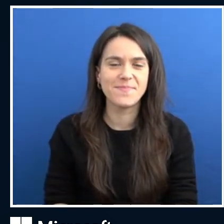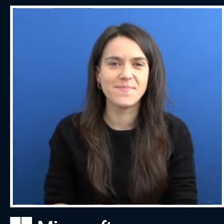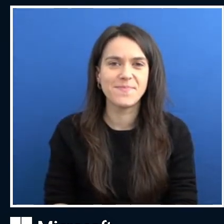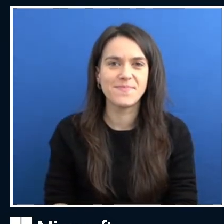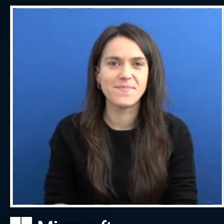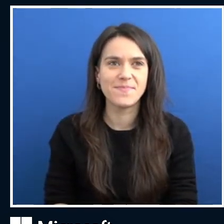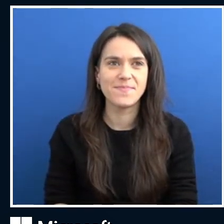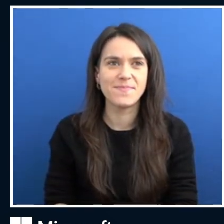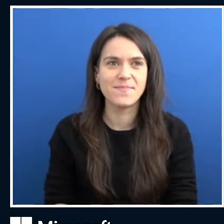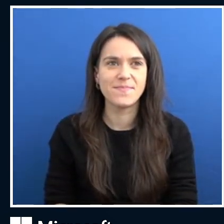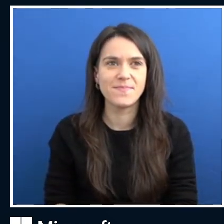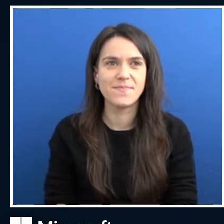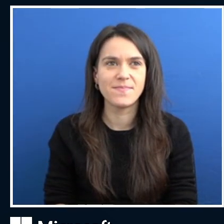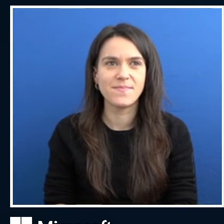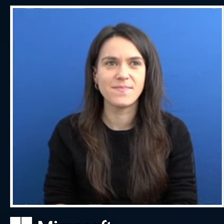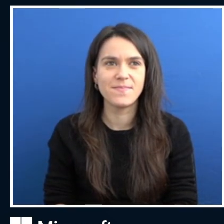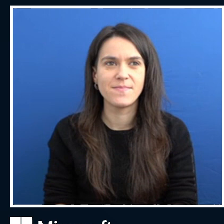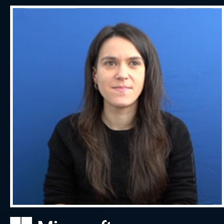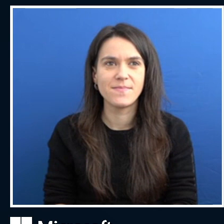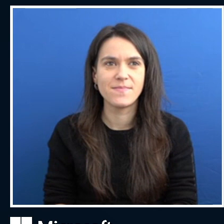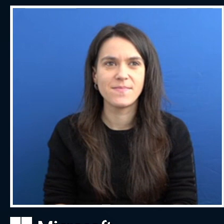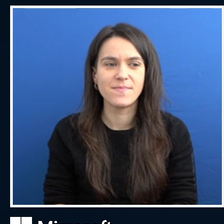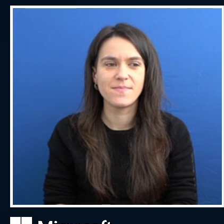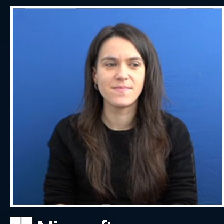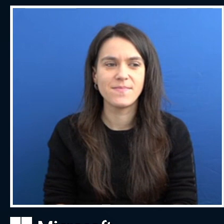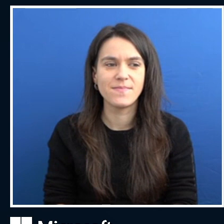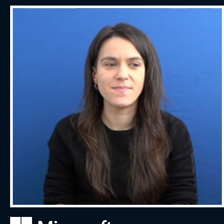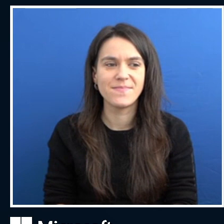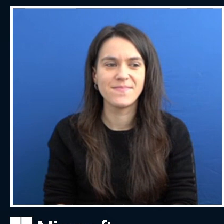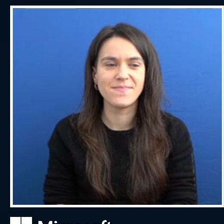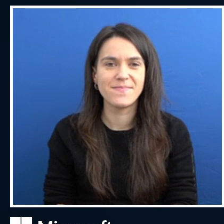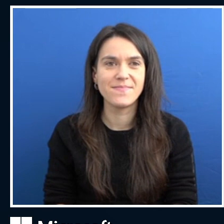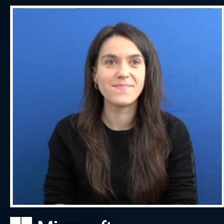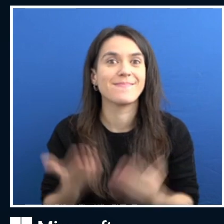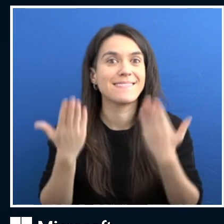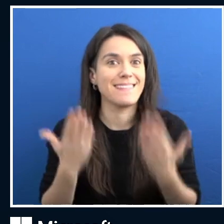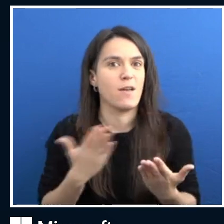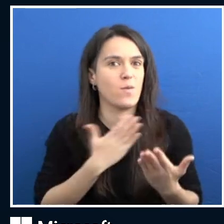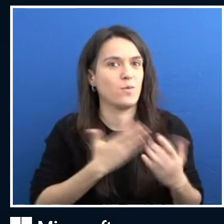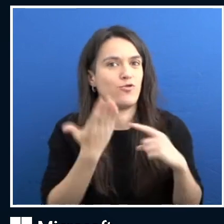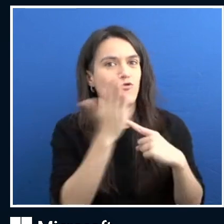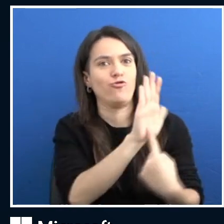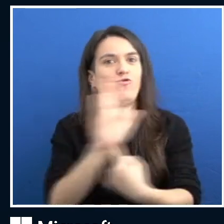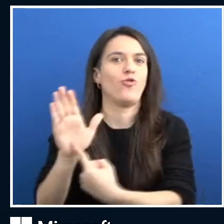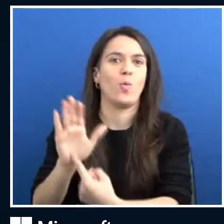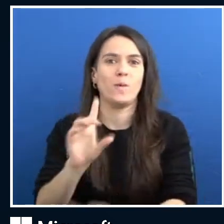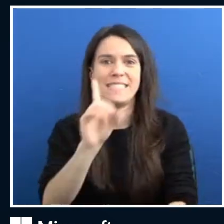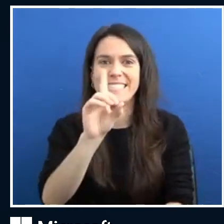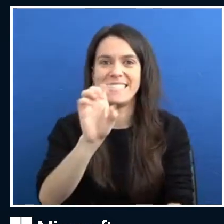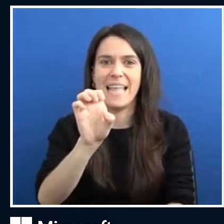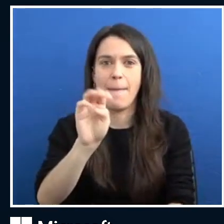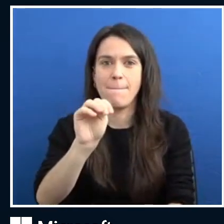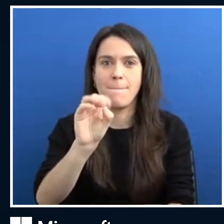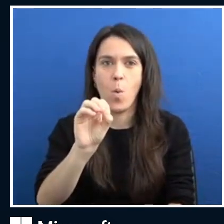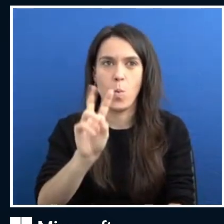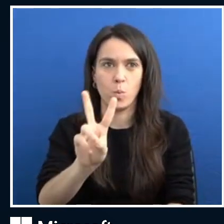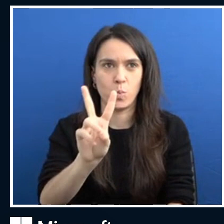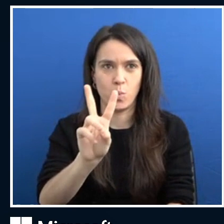And now I have 2 demos that I want to show you guys. So the first one that I have here